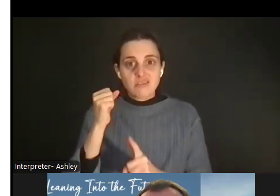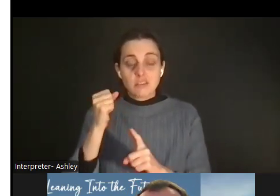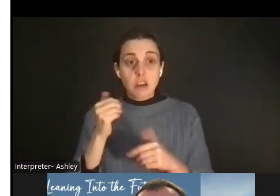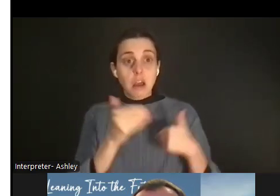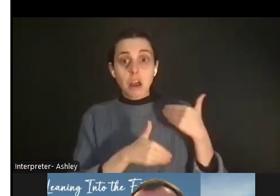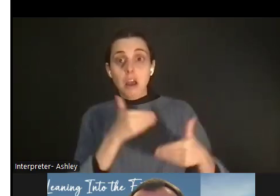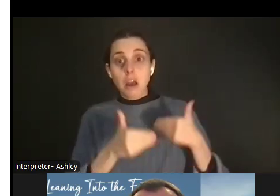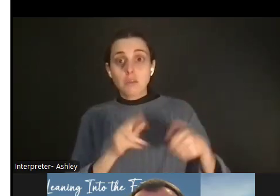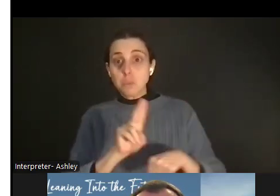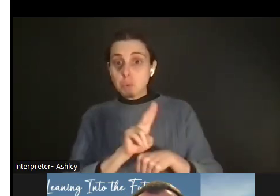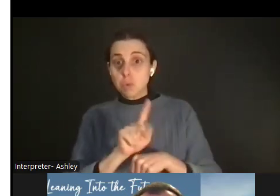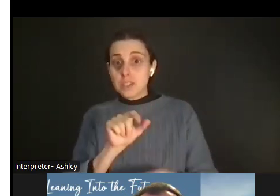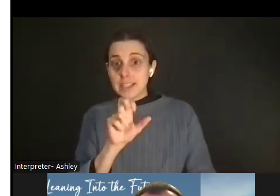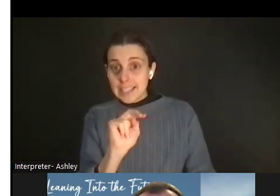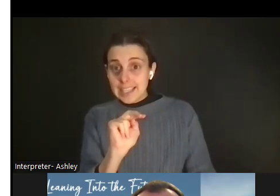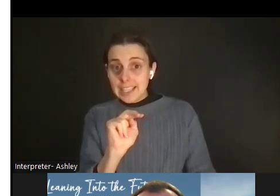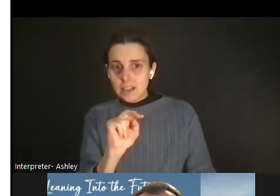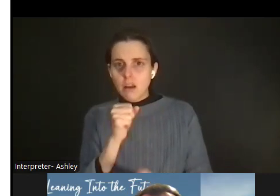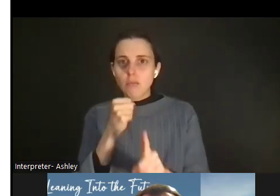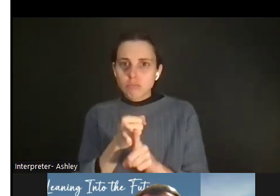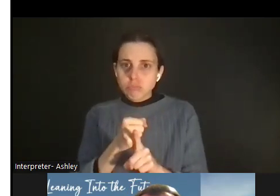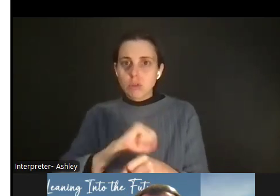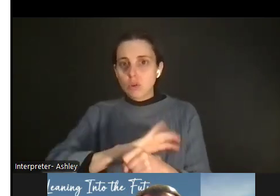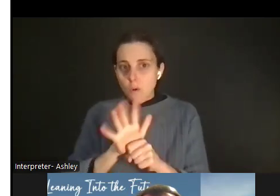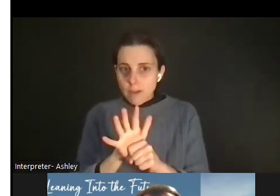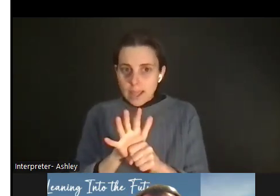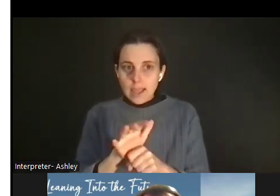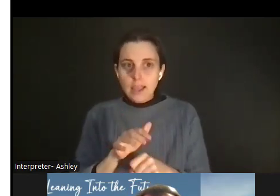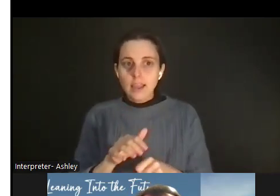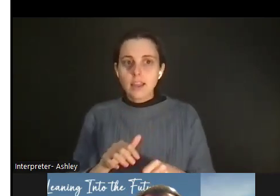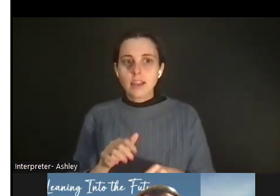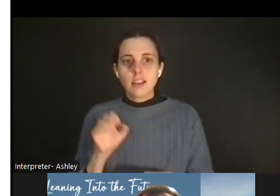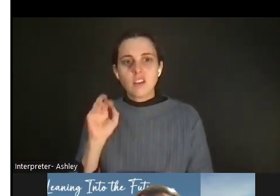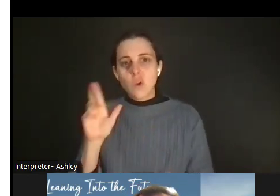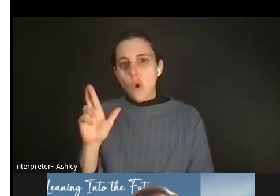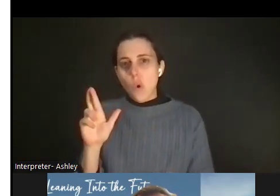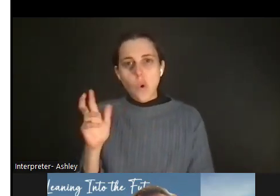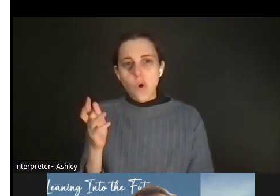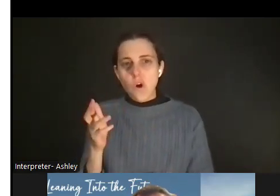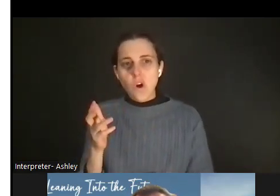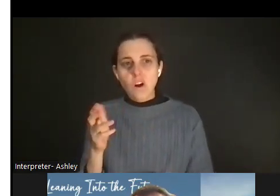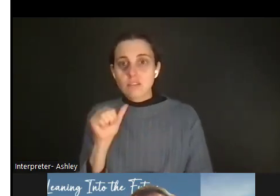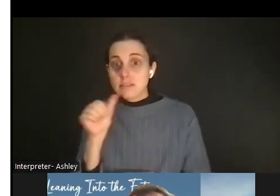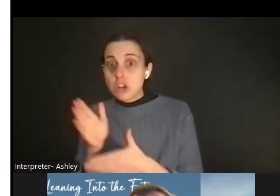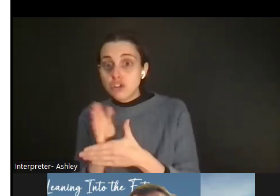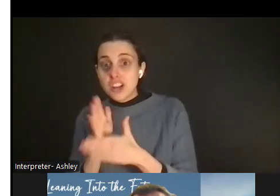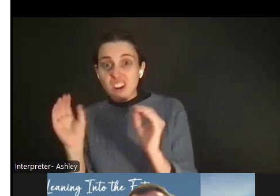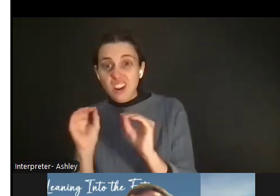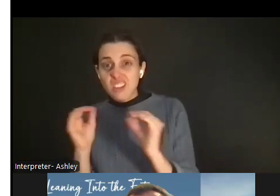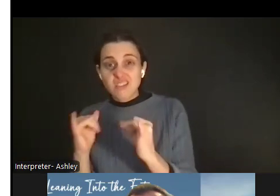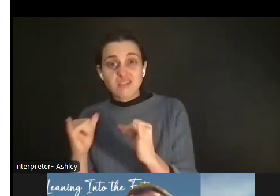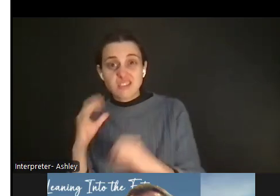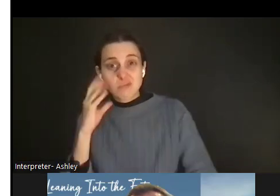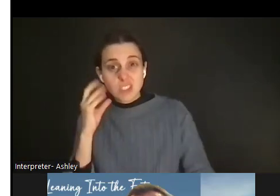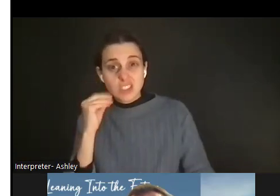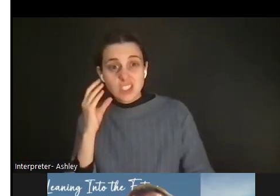dent into that momentum. So not sharing at all, zero, answer A and answer D. Nearly